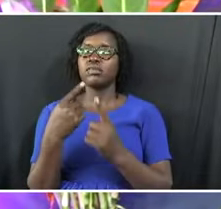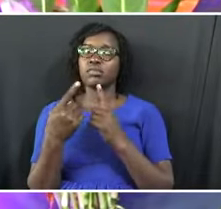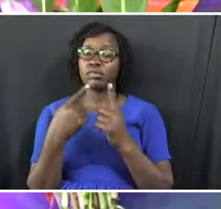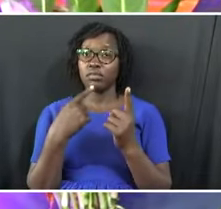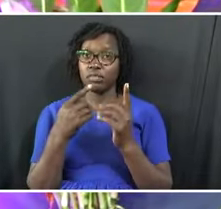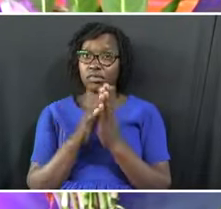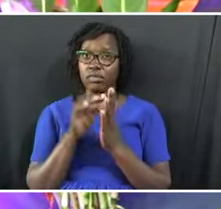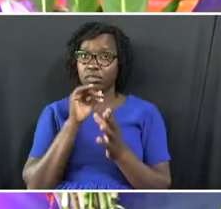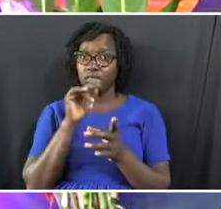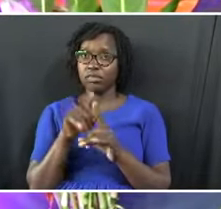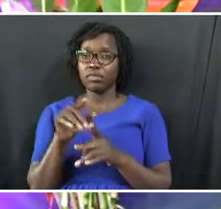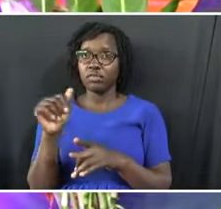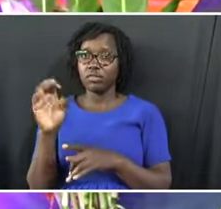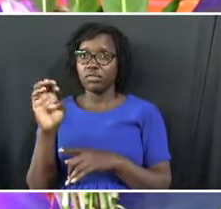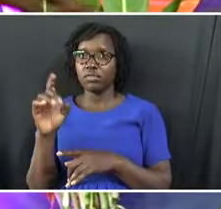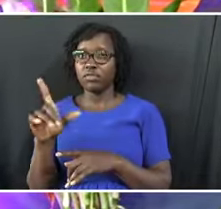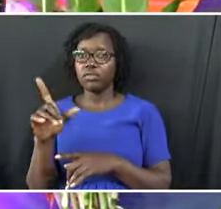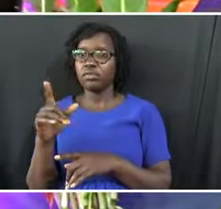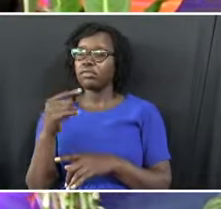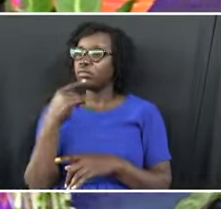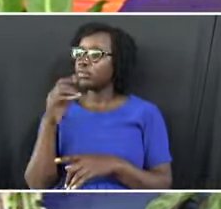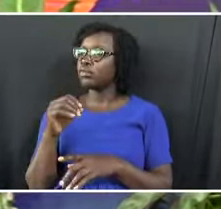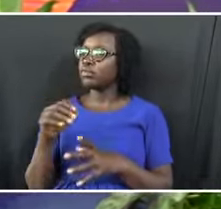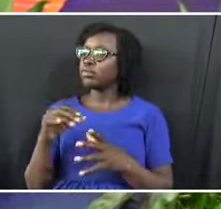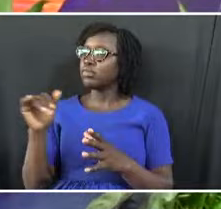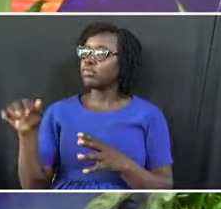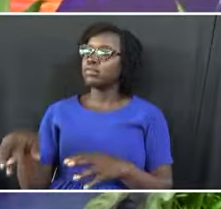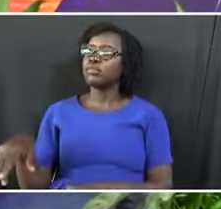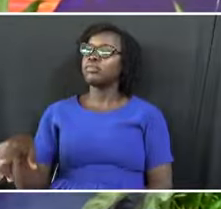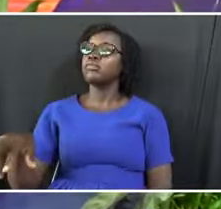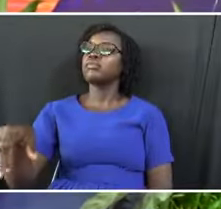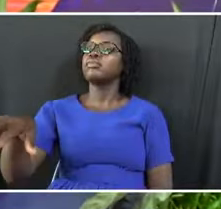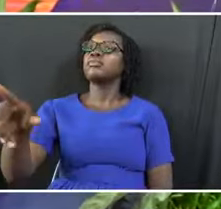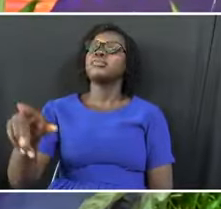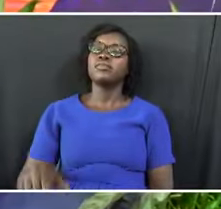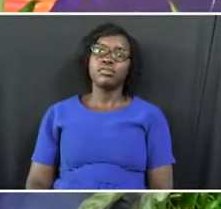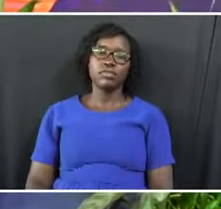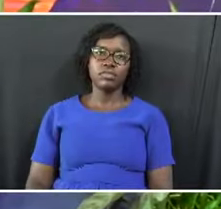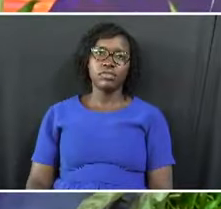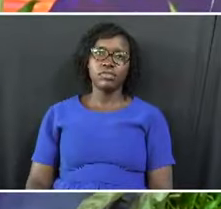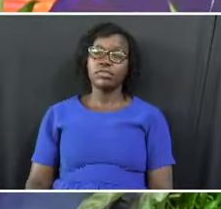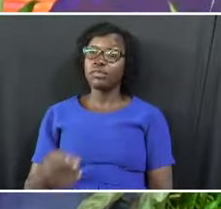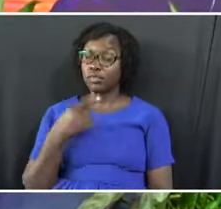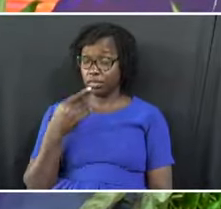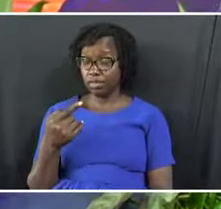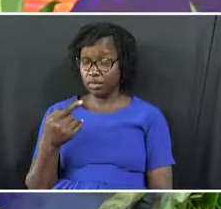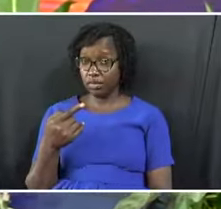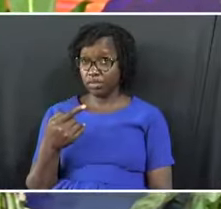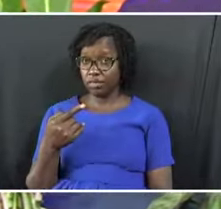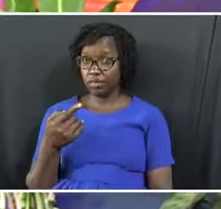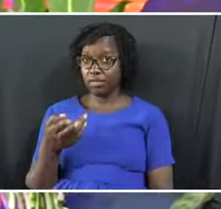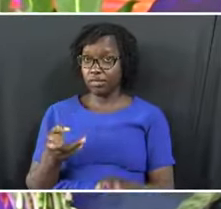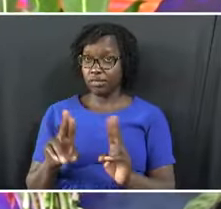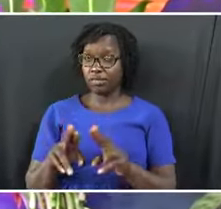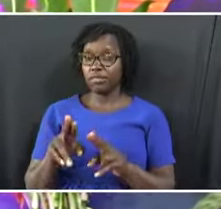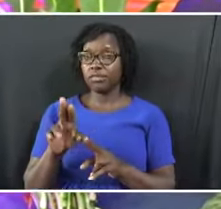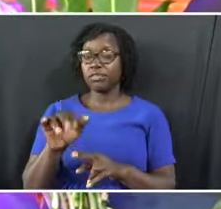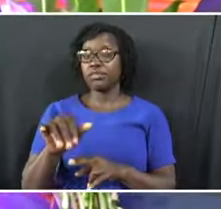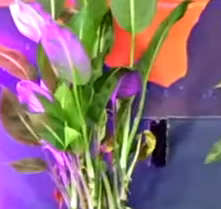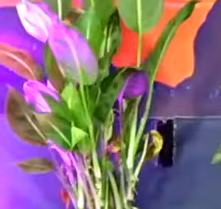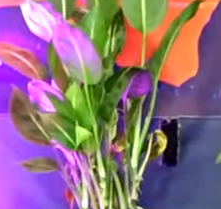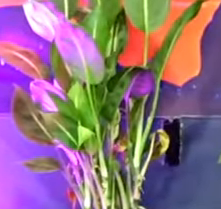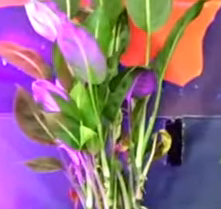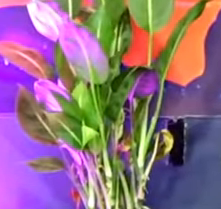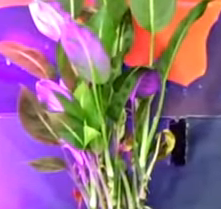Abel and told him, let us just have a walk out there. And it said, and it came to pass when they